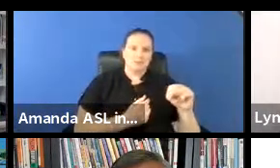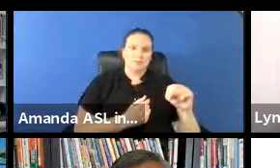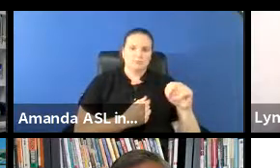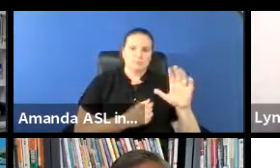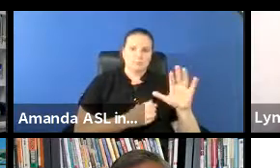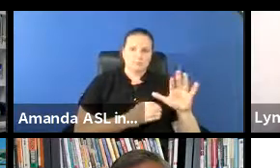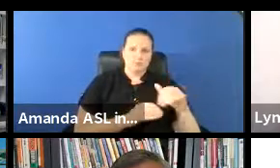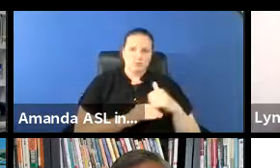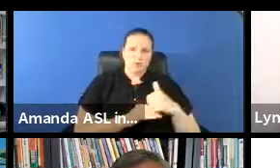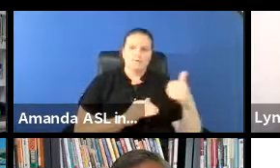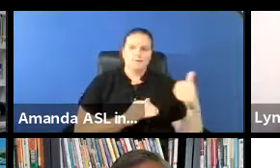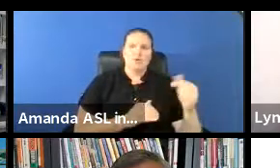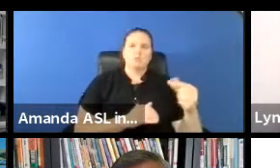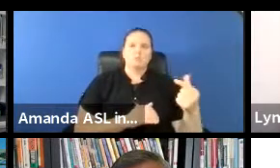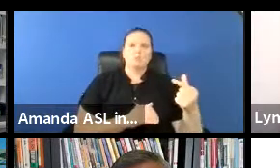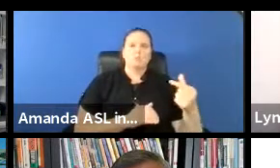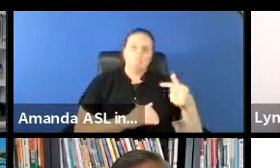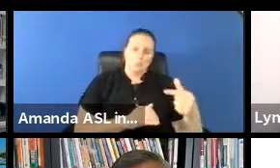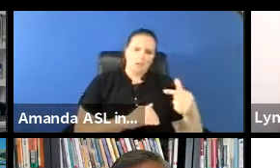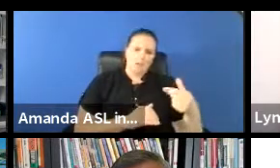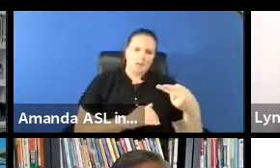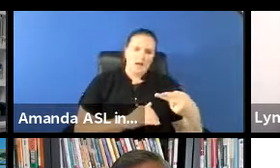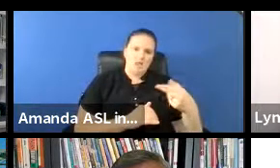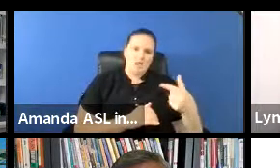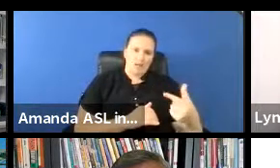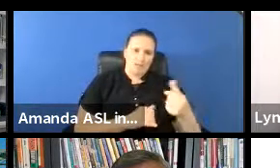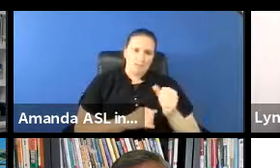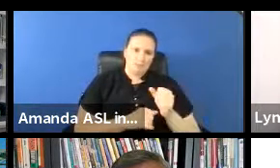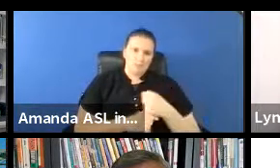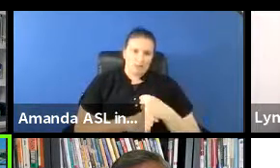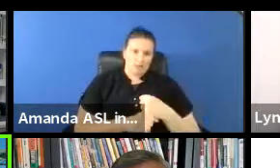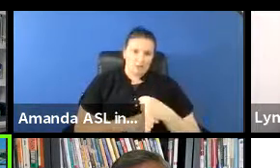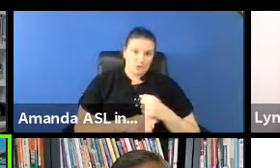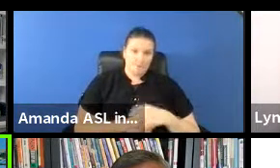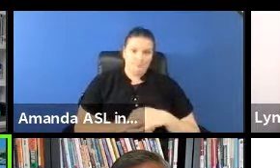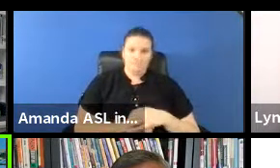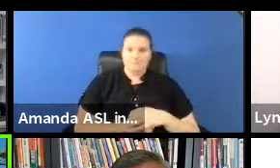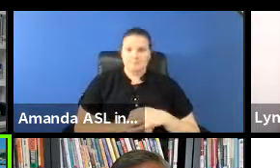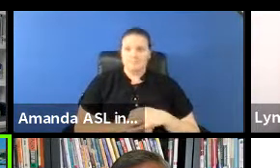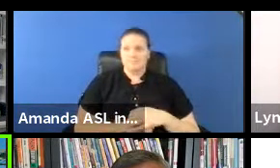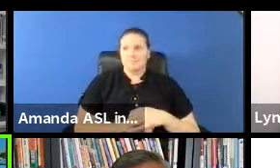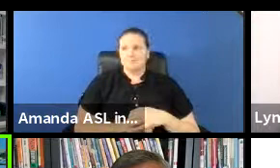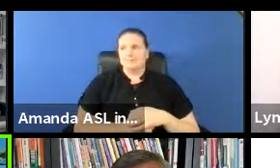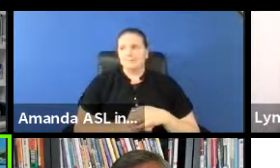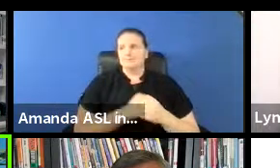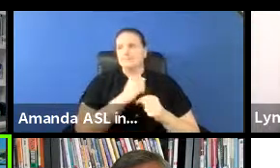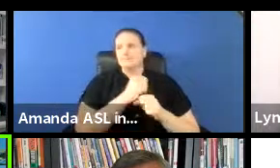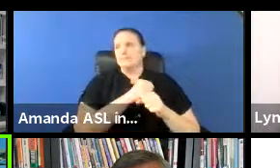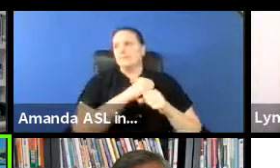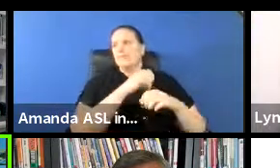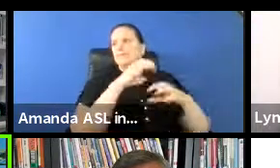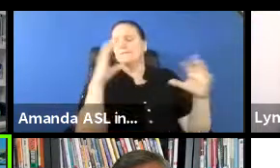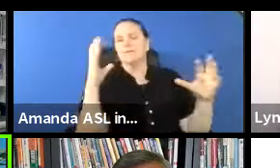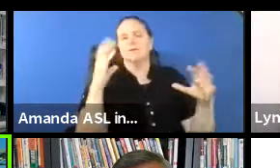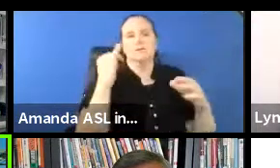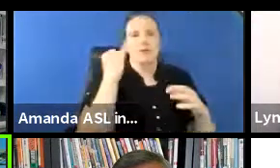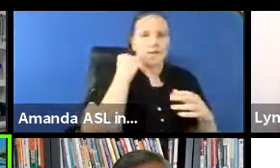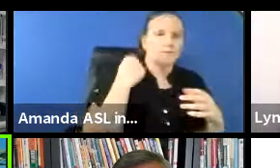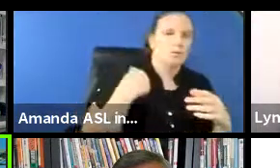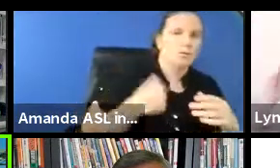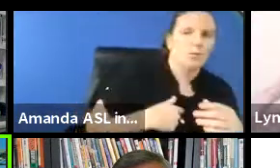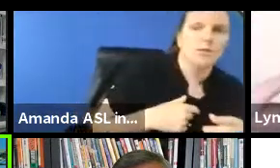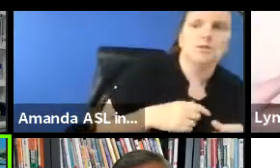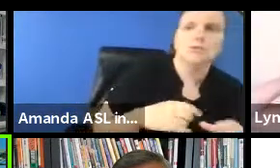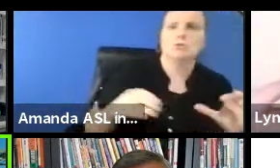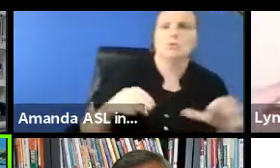of greenhouse gas production. I have a vision that if we do